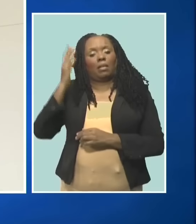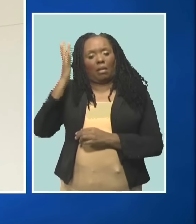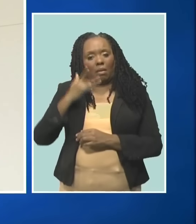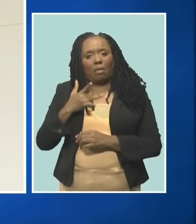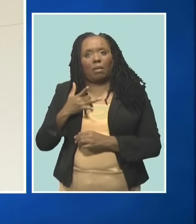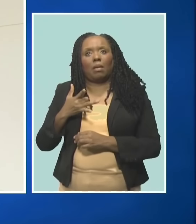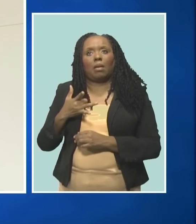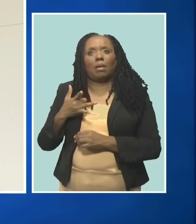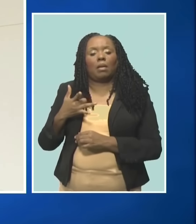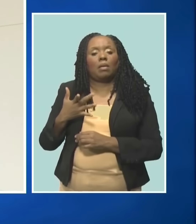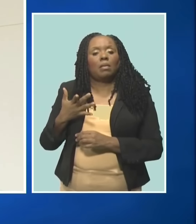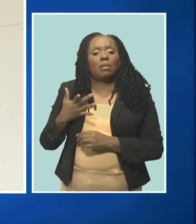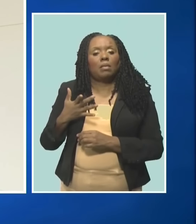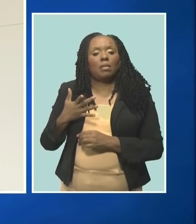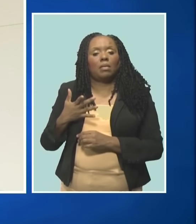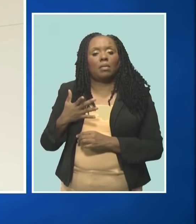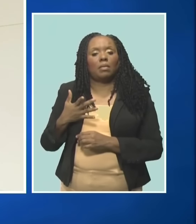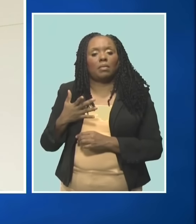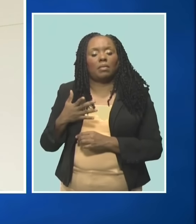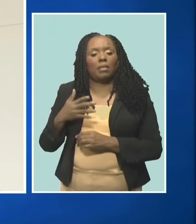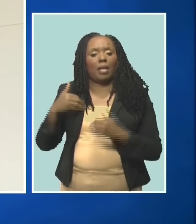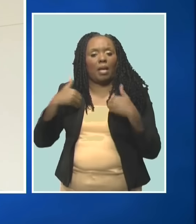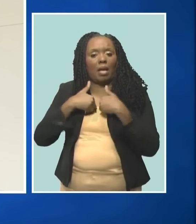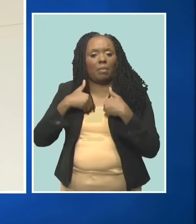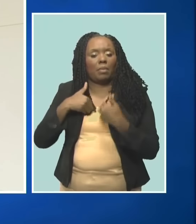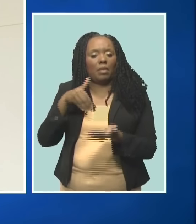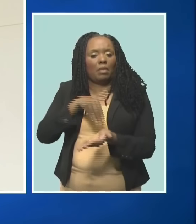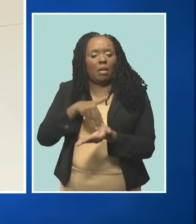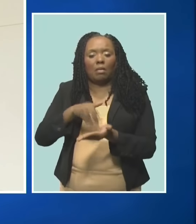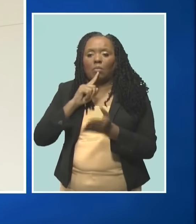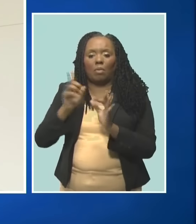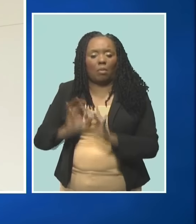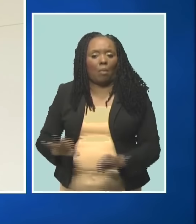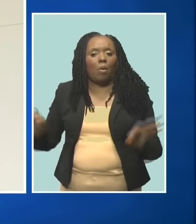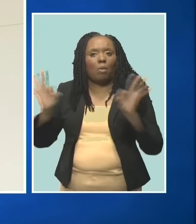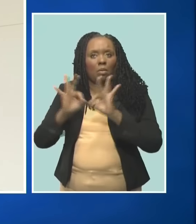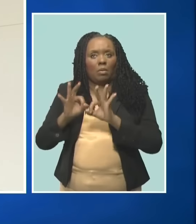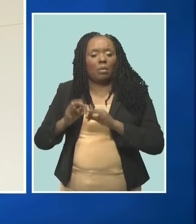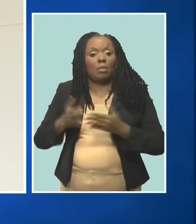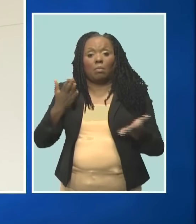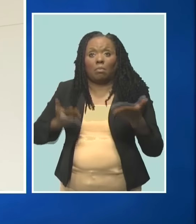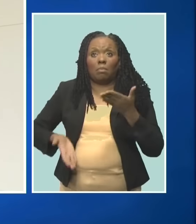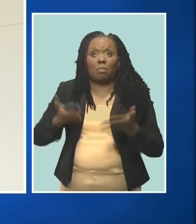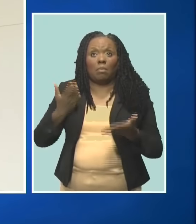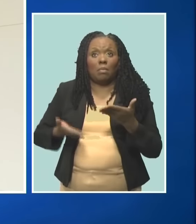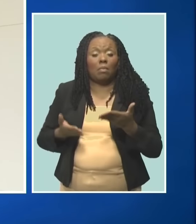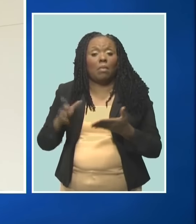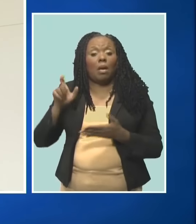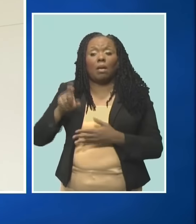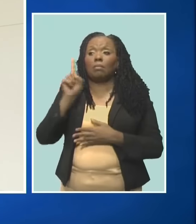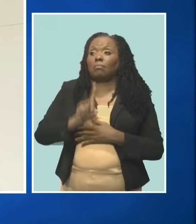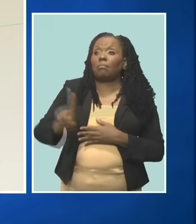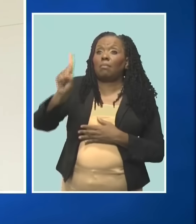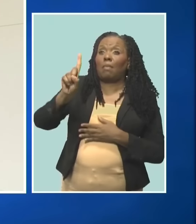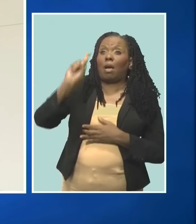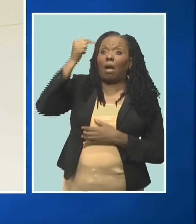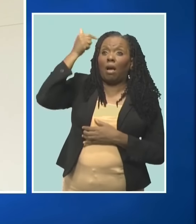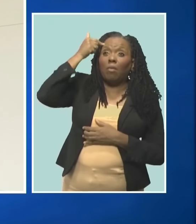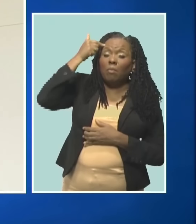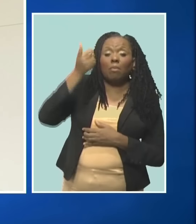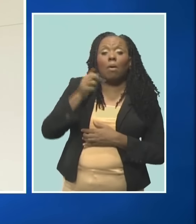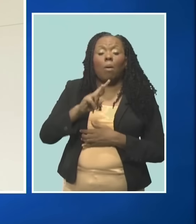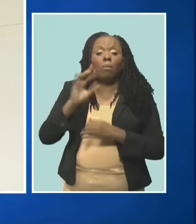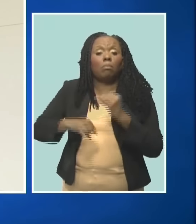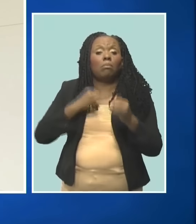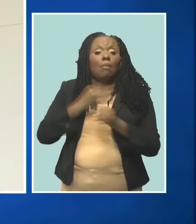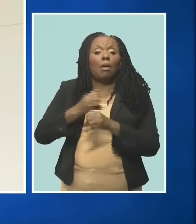the veterinary assistant that's going to be very important. As a matter of fact, we may have to even go to the government or one of the international agencies to